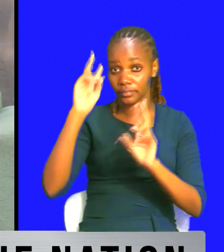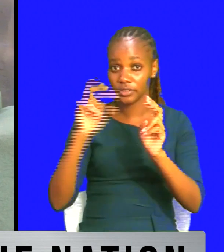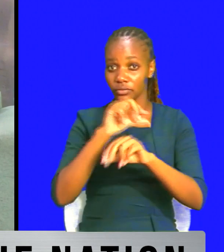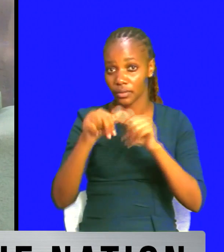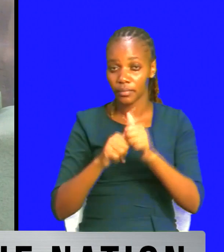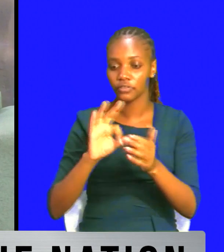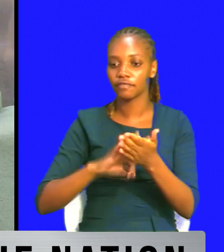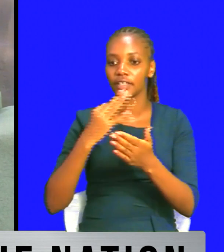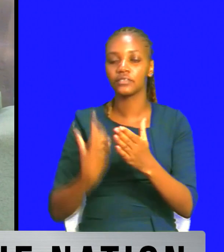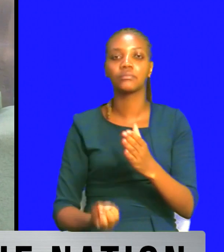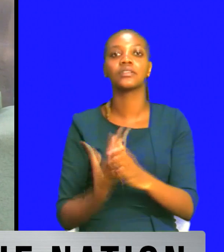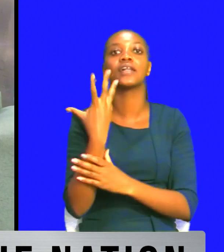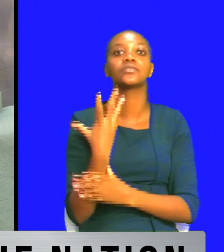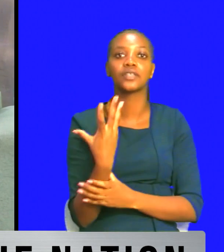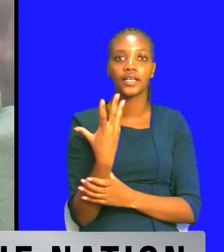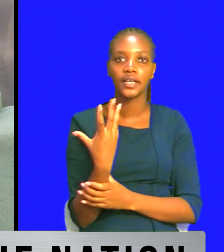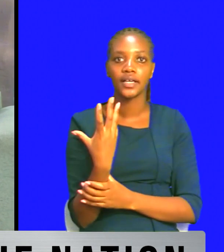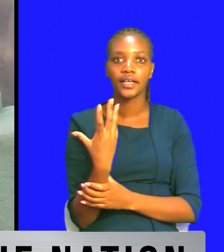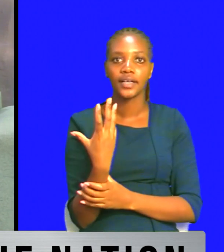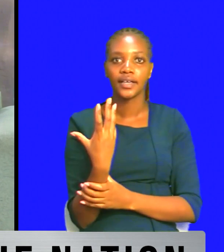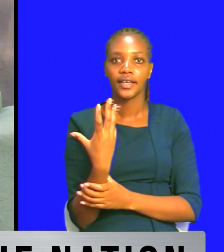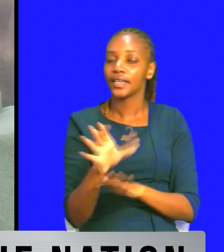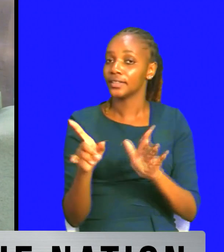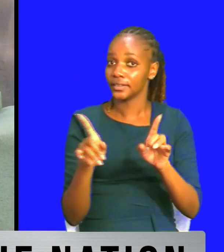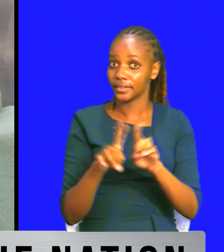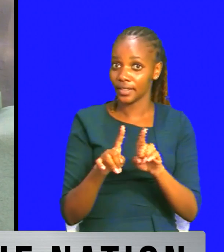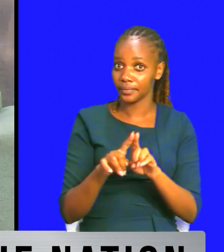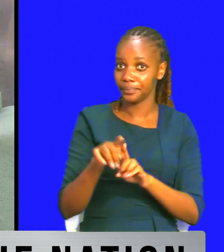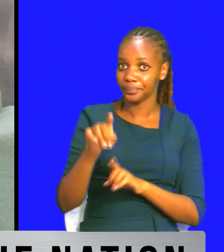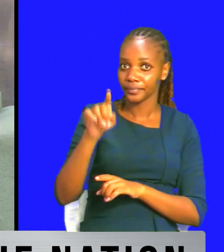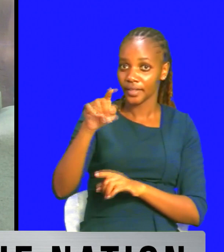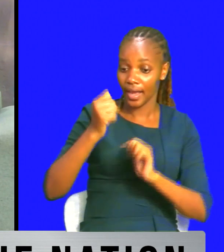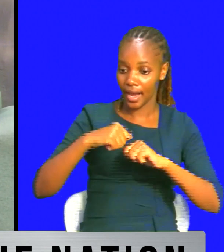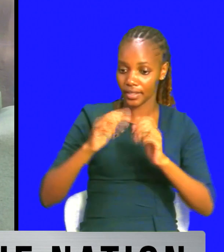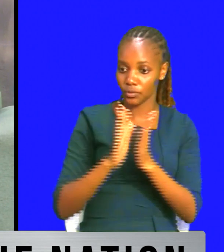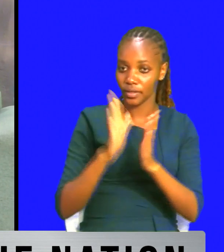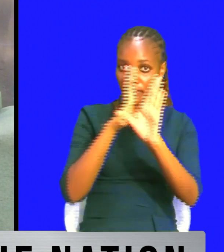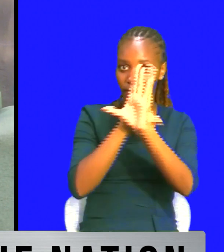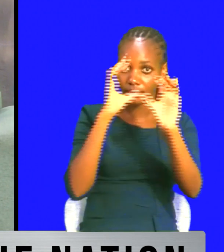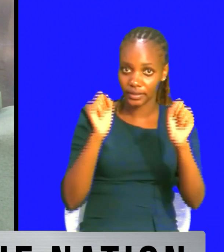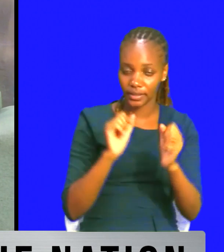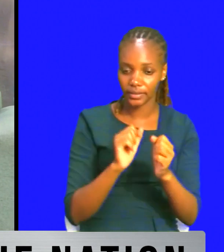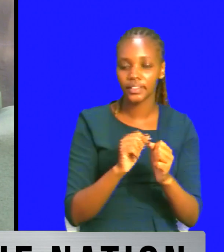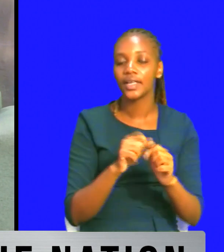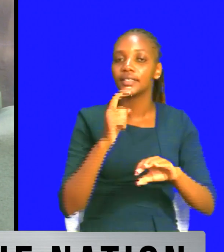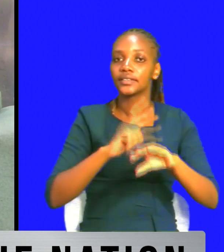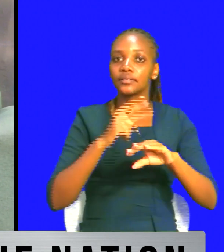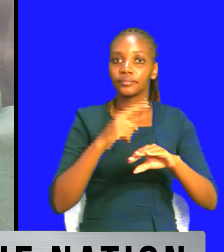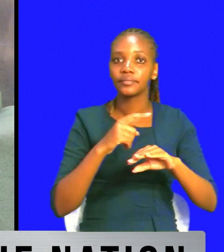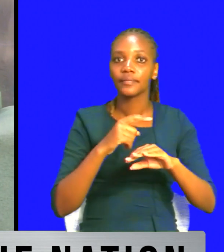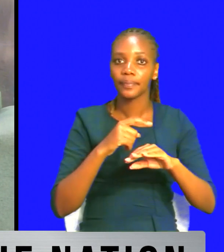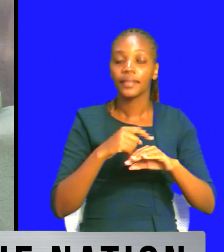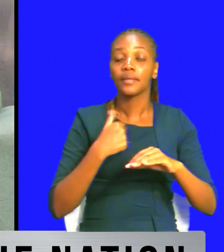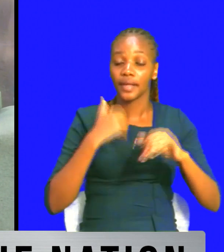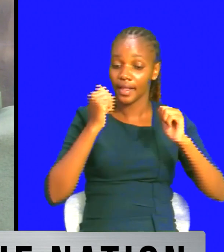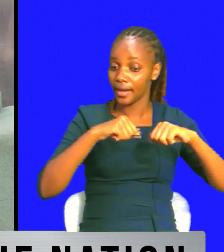financing consumption. And Jonah, really, I agreed with the president in that. Yes. You have me on record. I